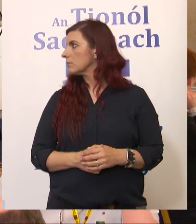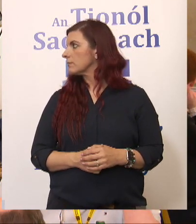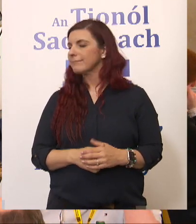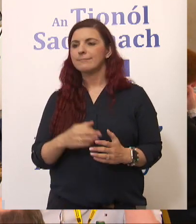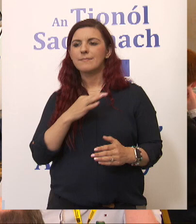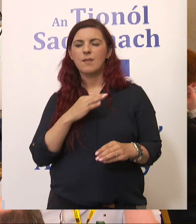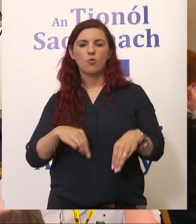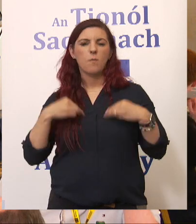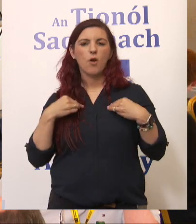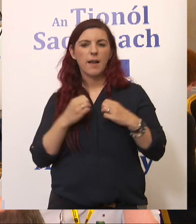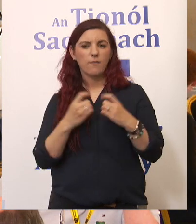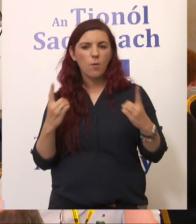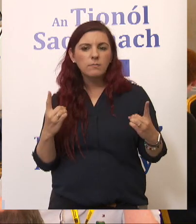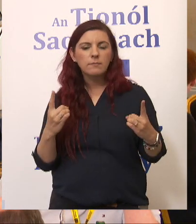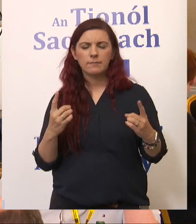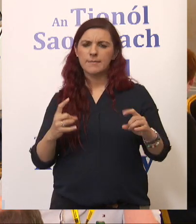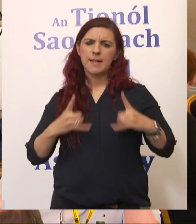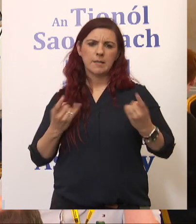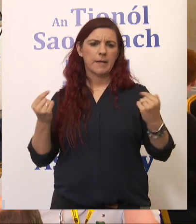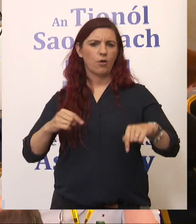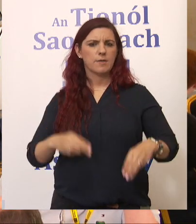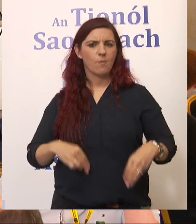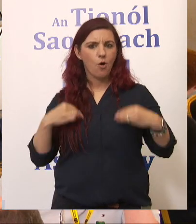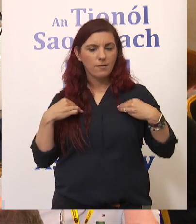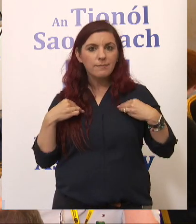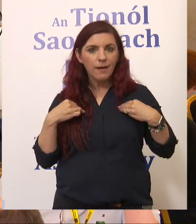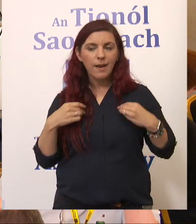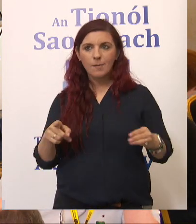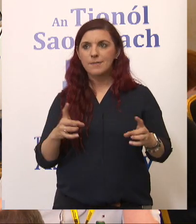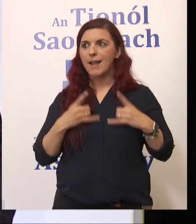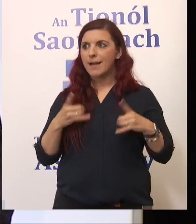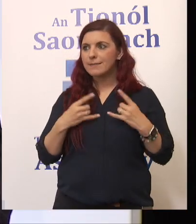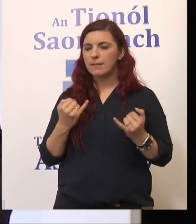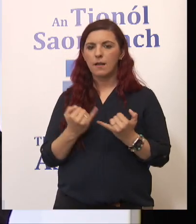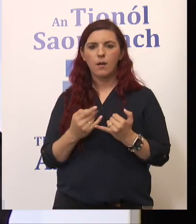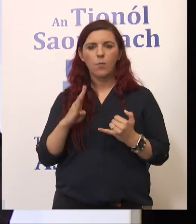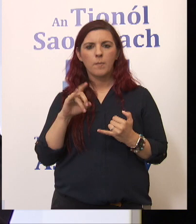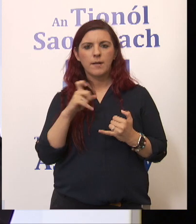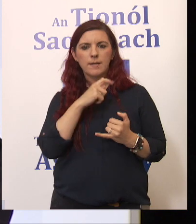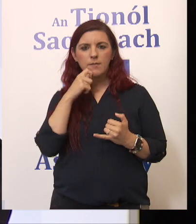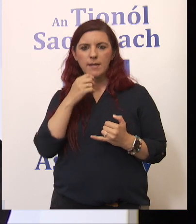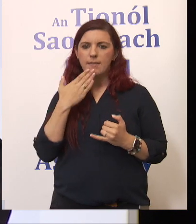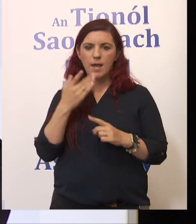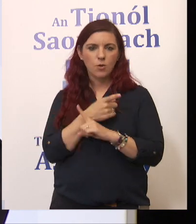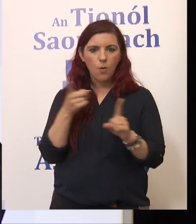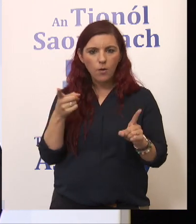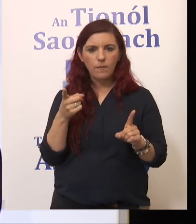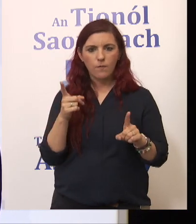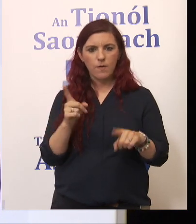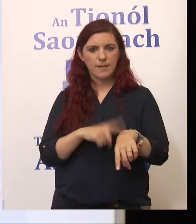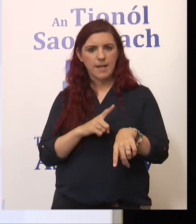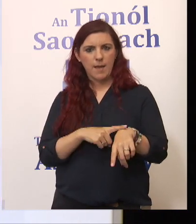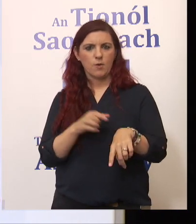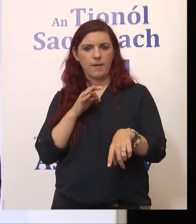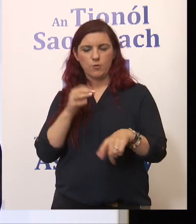Good morning, everybody. I'm delighted to be with you all this morning, and like Bertie did, I'd also like to really thank you all for the time you're giving